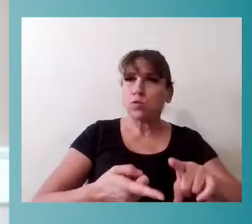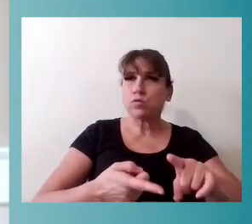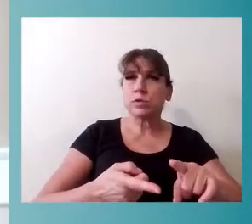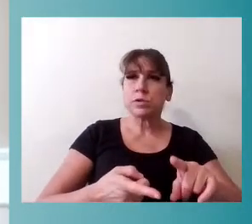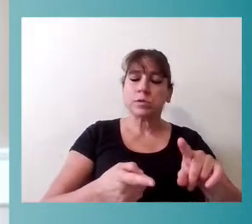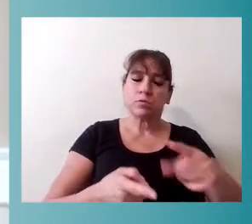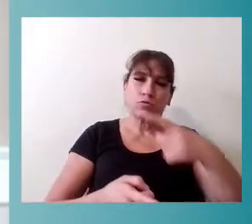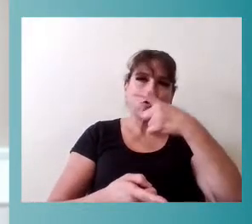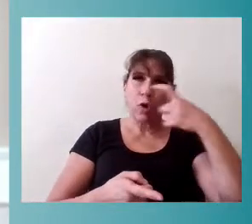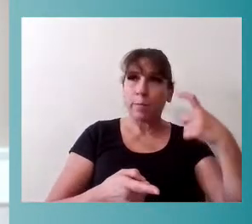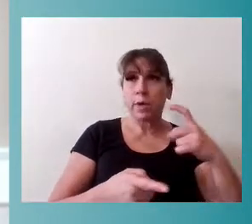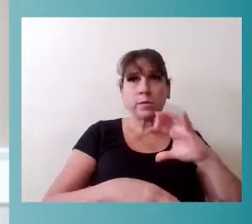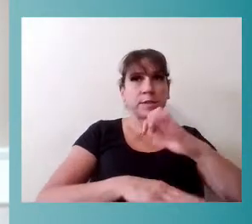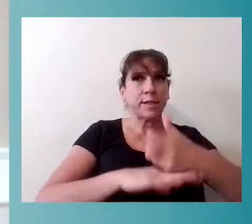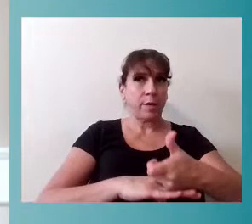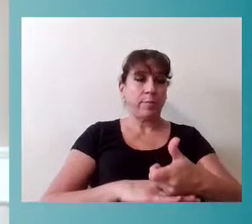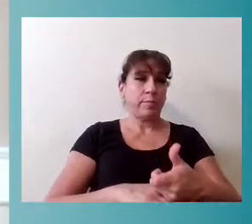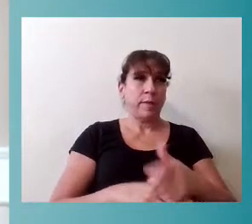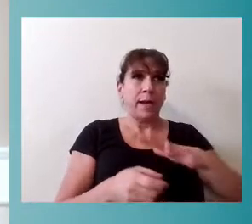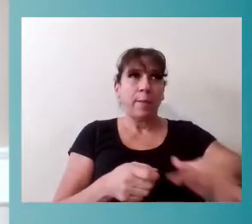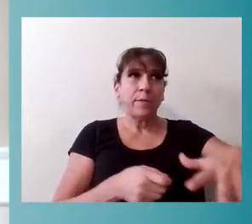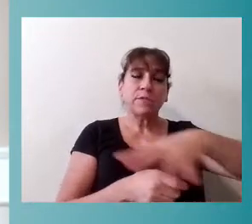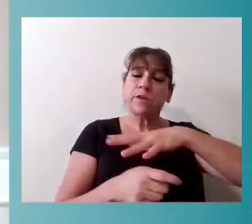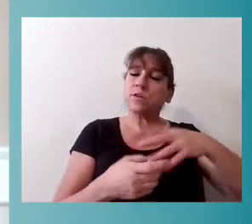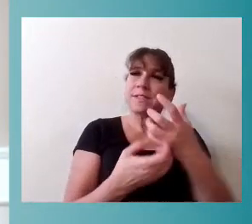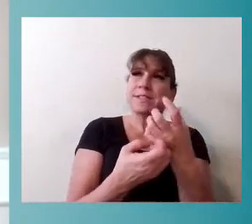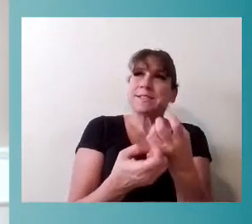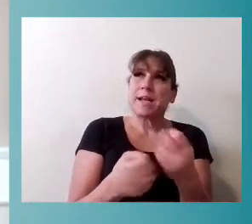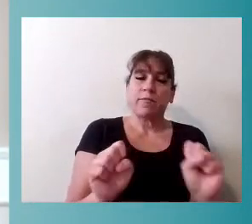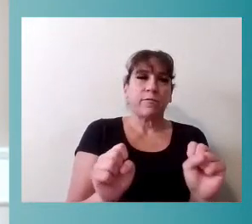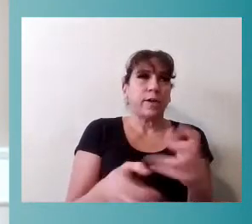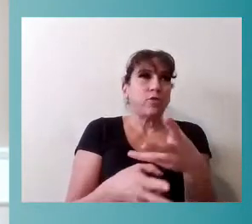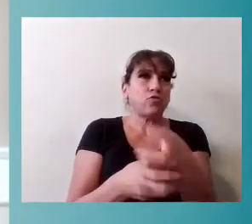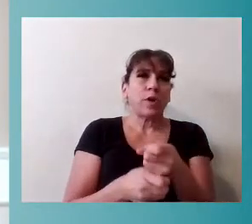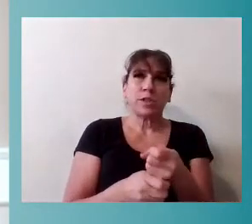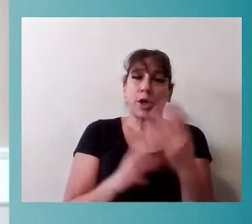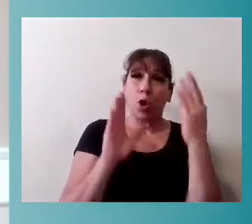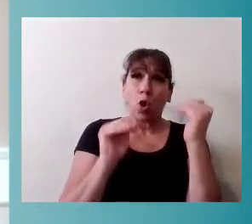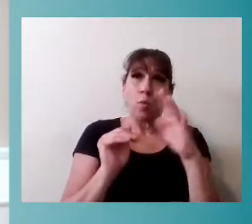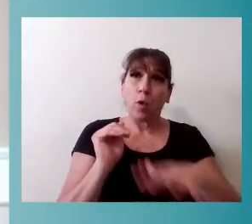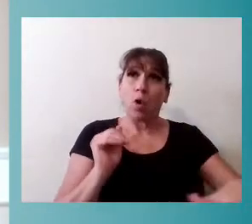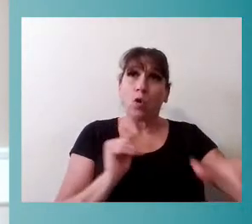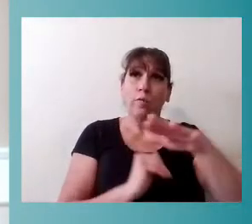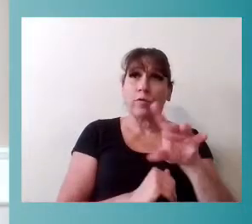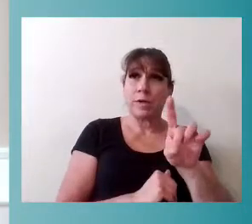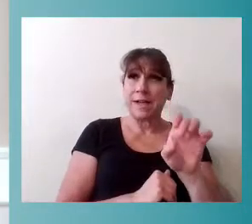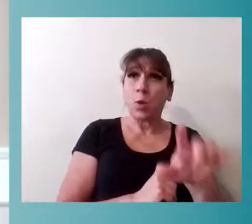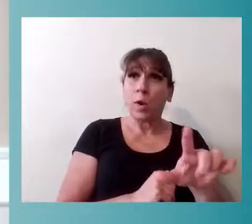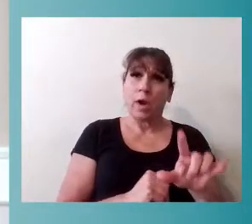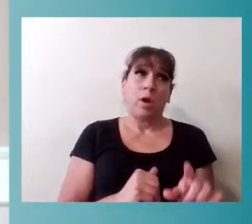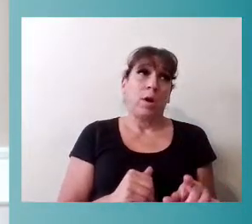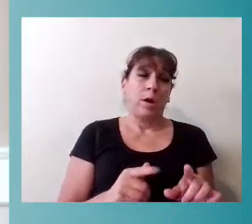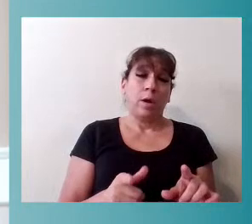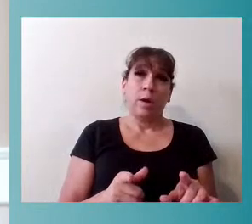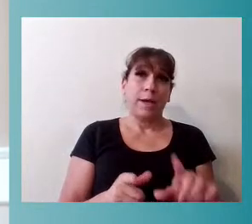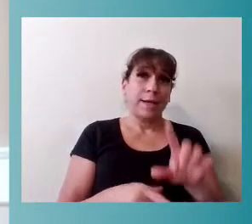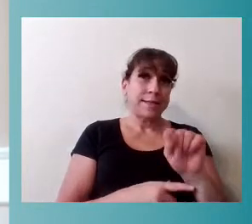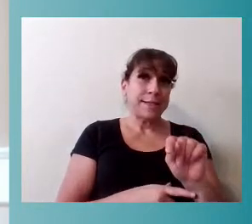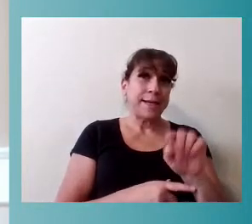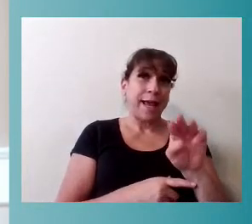and to foster an atmosphere of safety, trust, and hope across Delaware. At